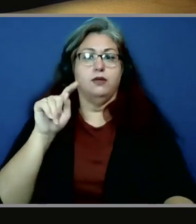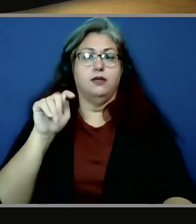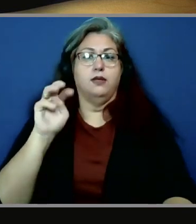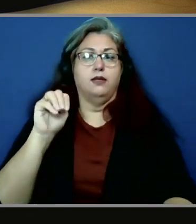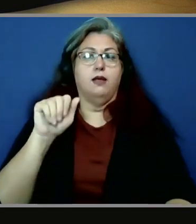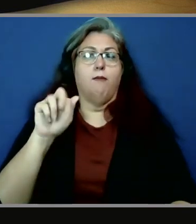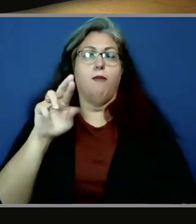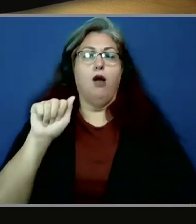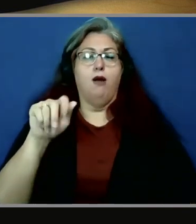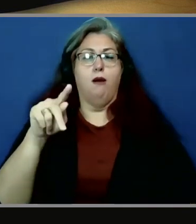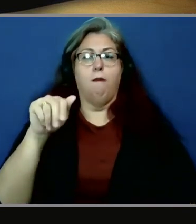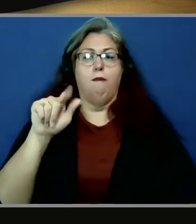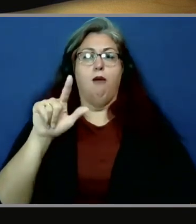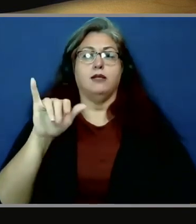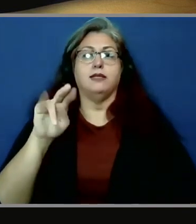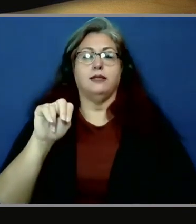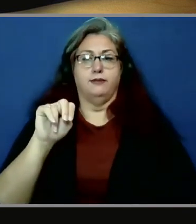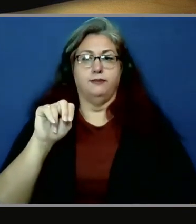Marpalton.